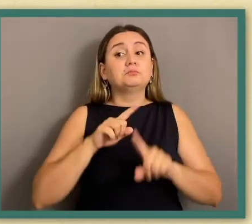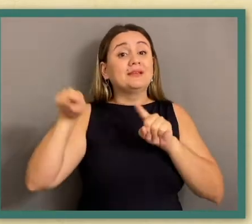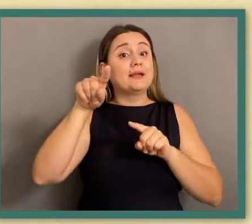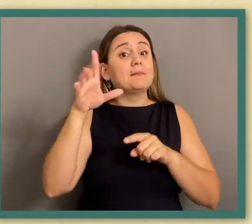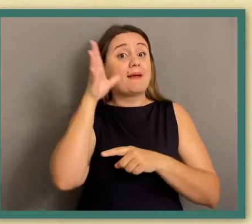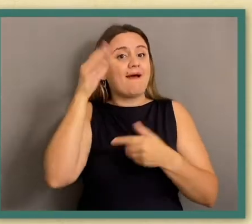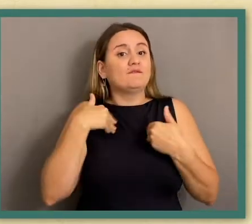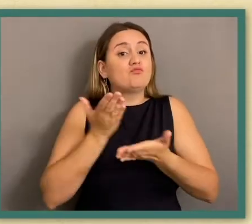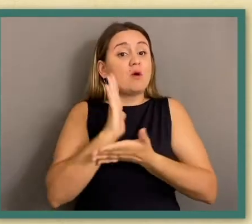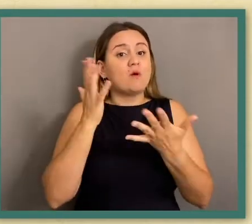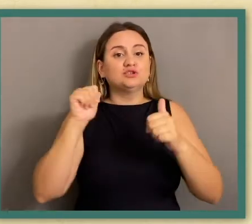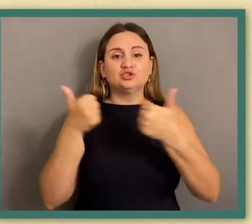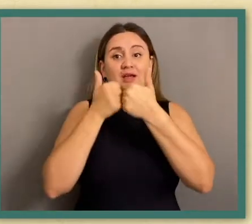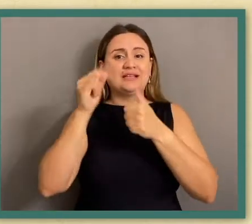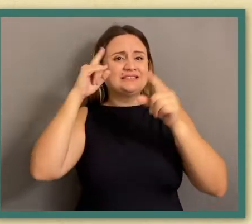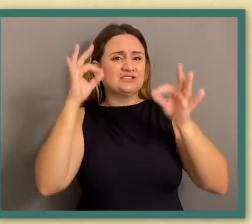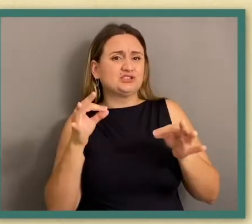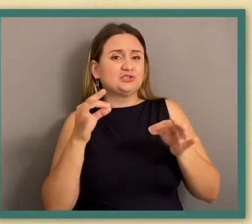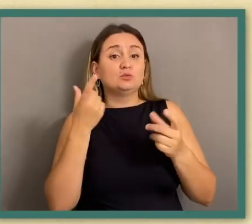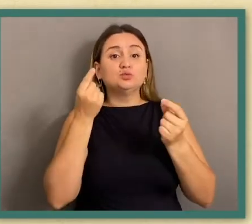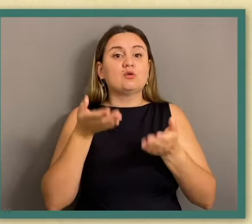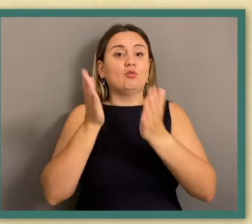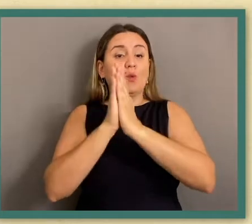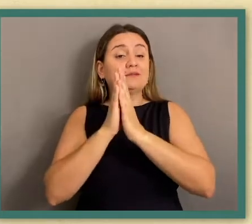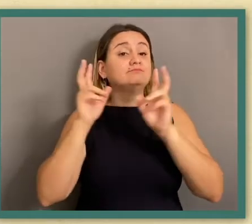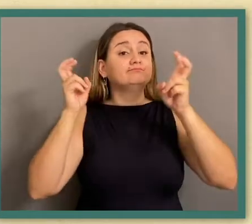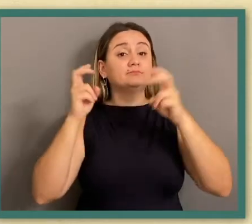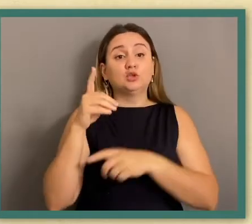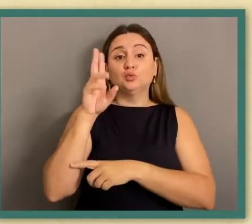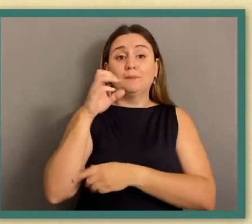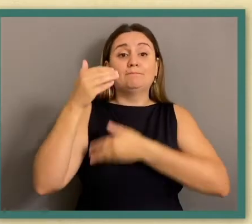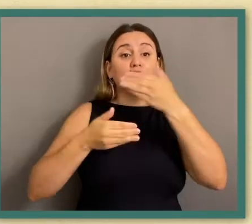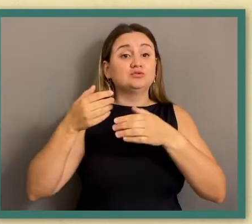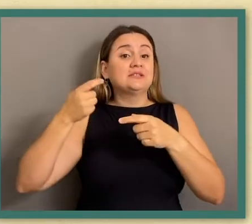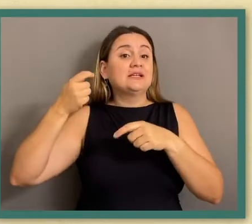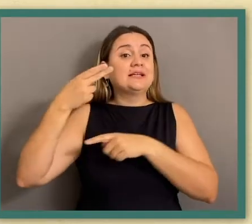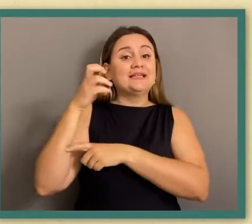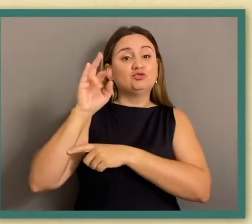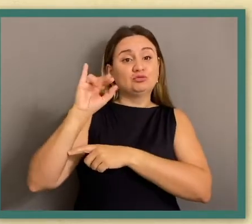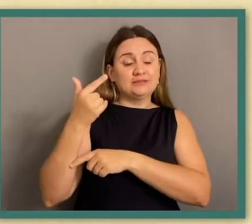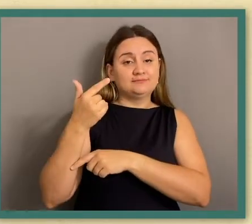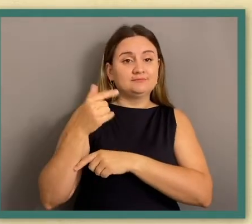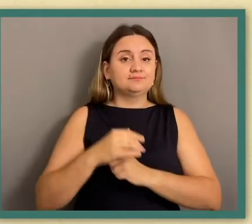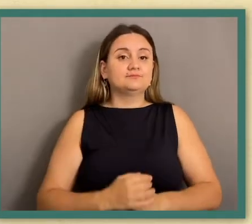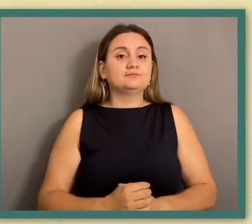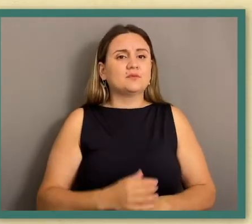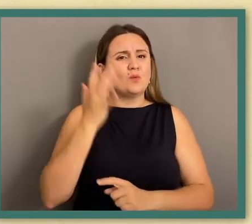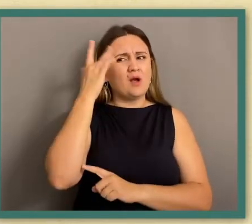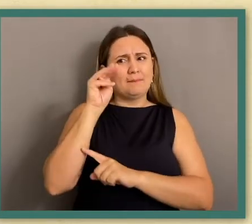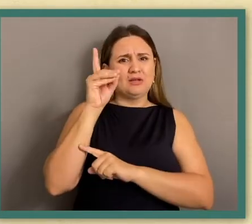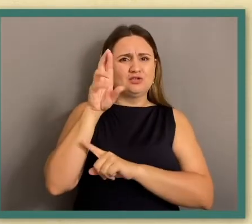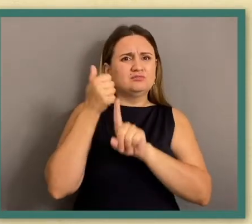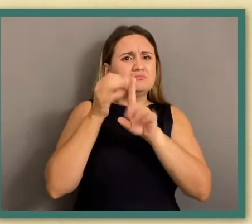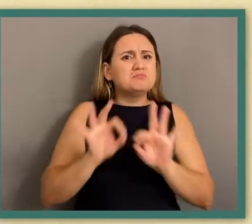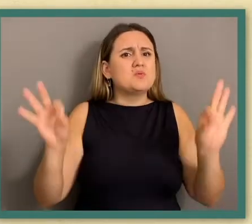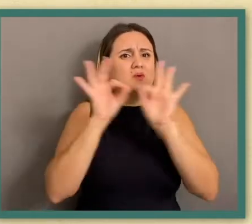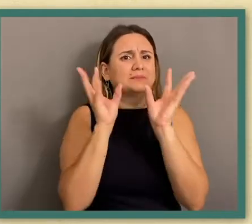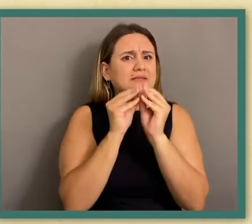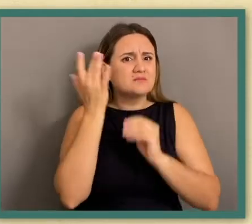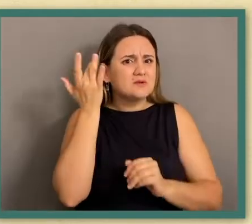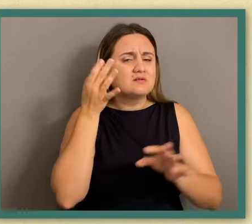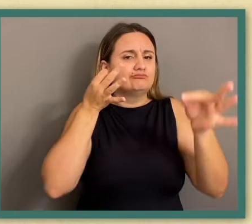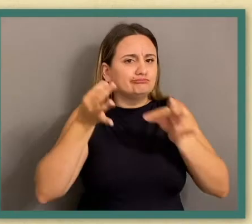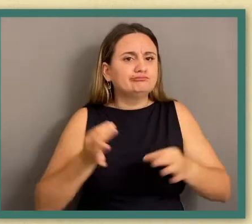do have the right to challenge the decision by requesting a due process hearing if they so choose. Why are MDRs